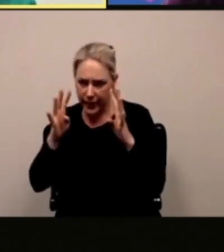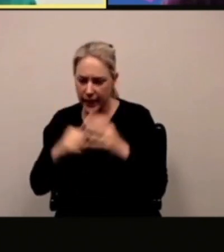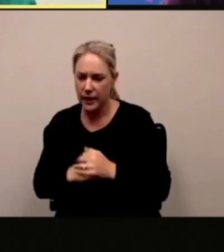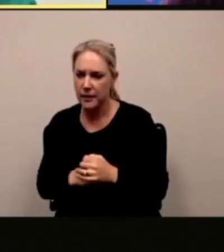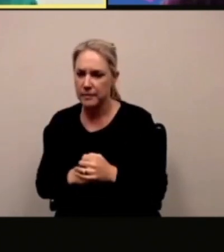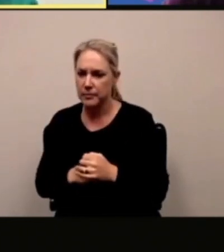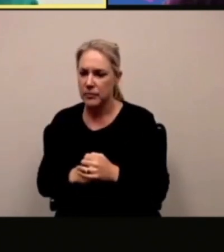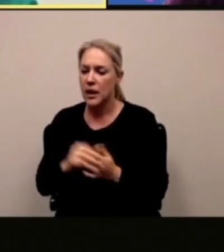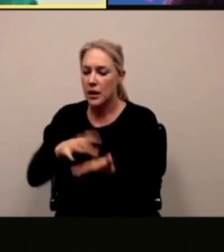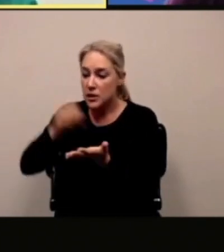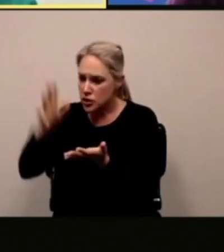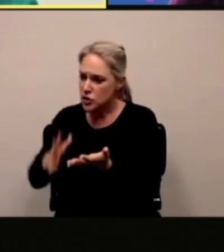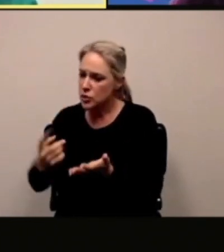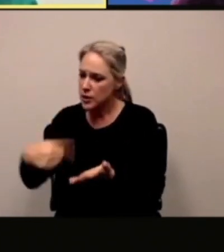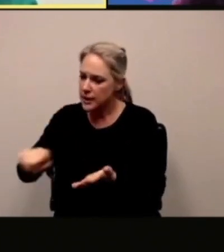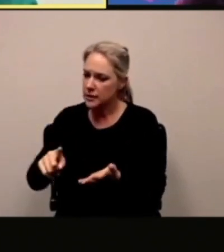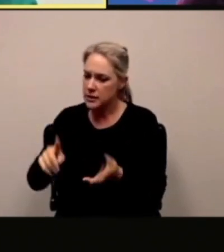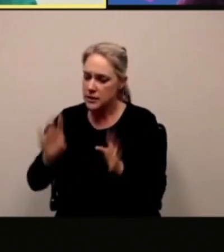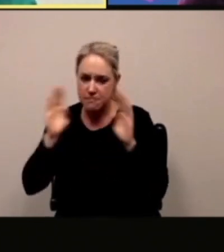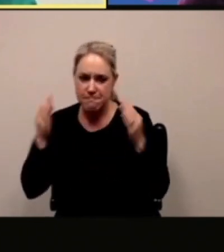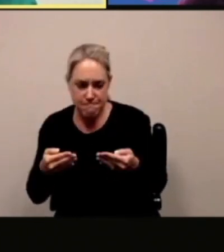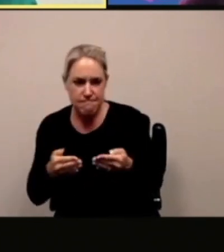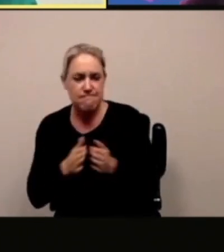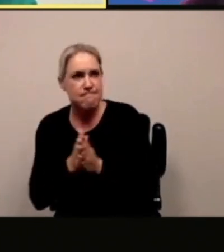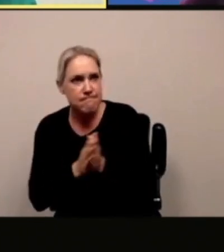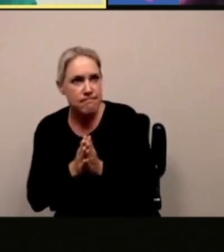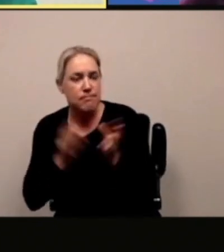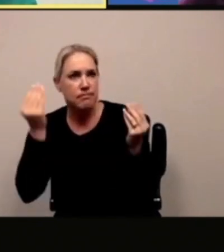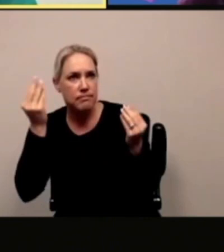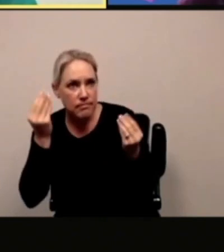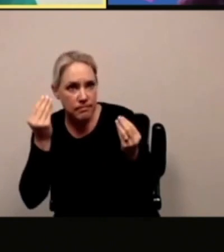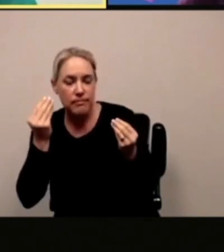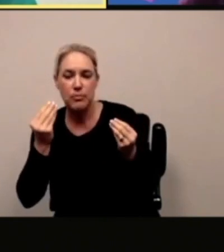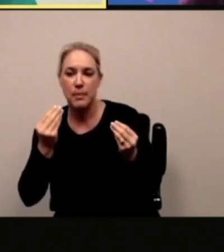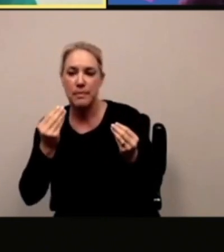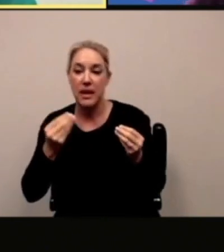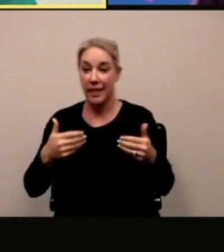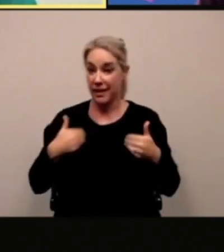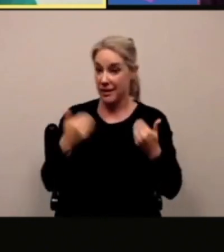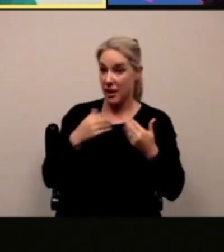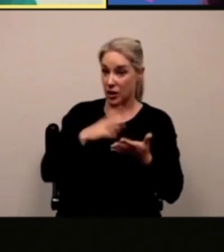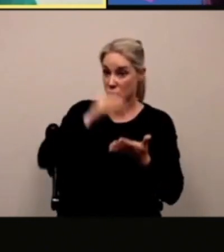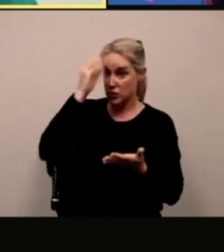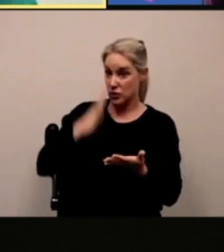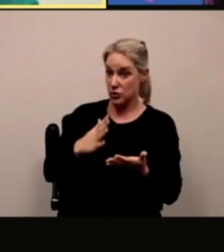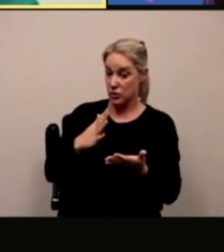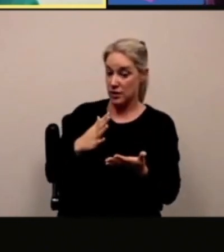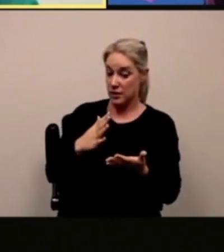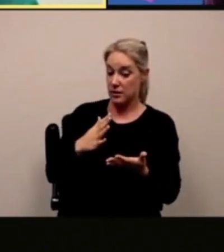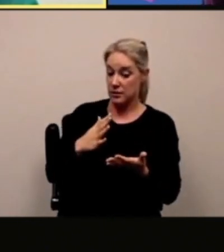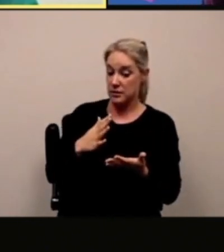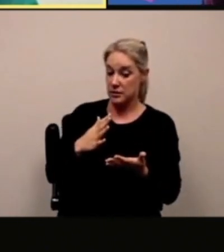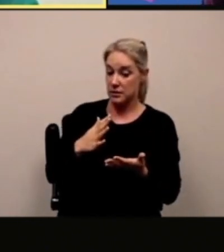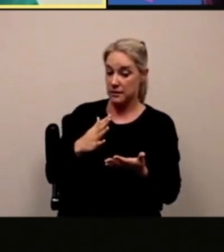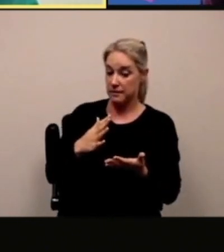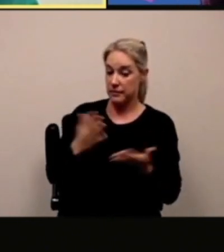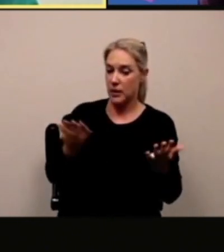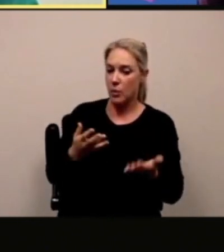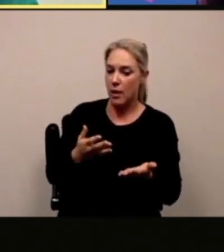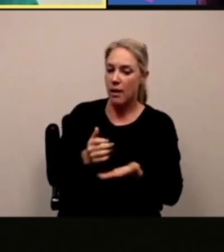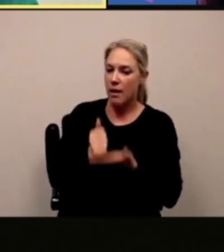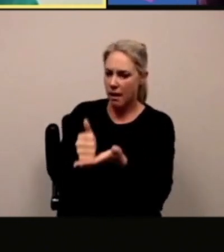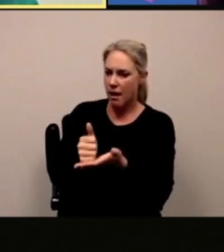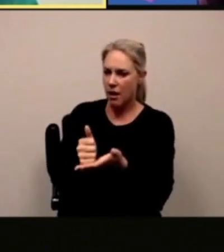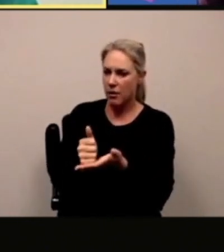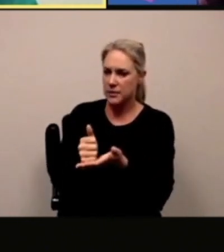students there, and again, it's part of it, and I think especially with the younger students, is really being intentional about